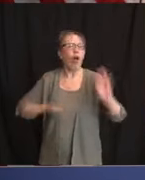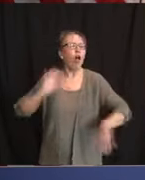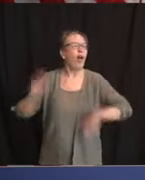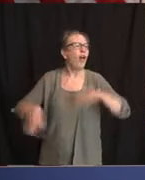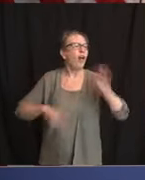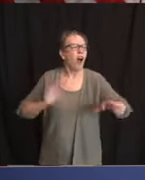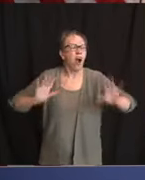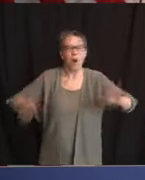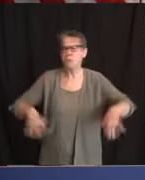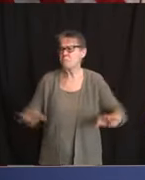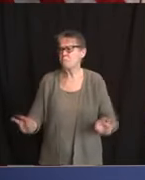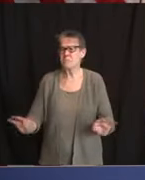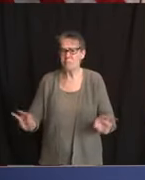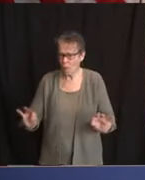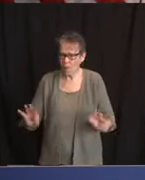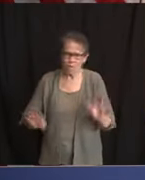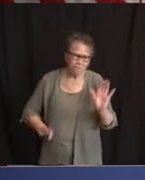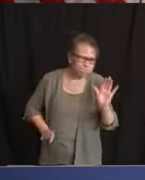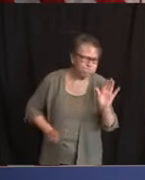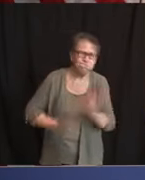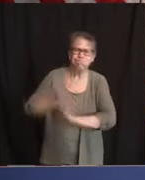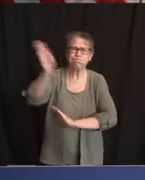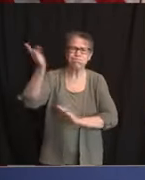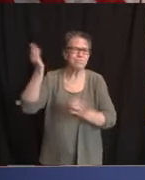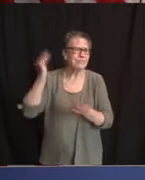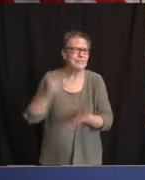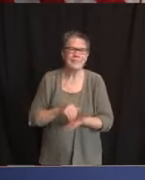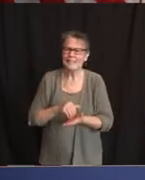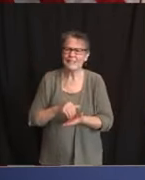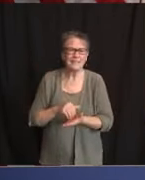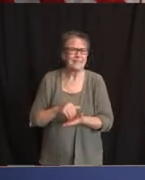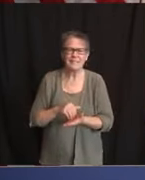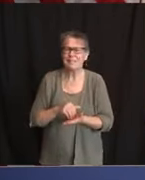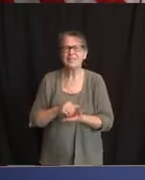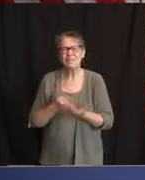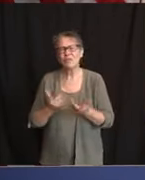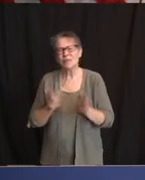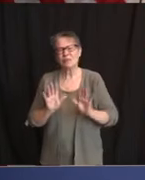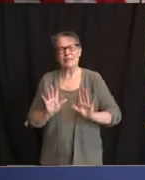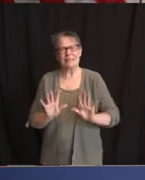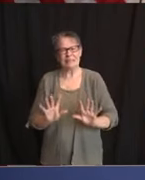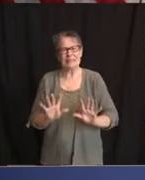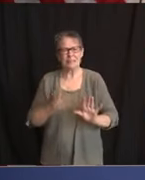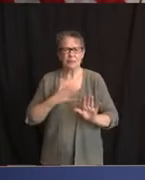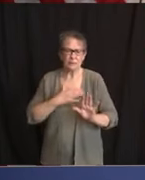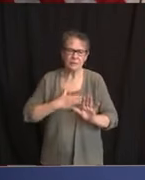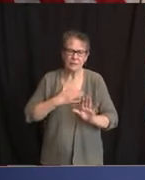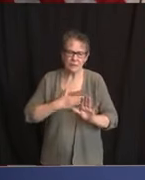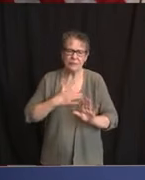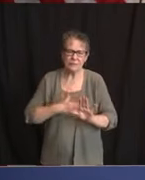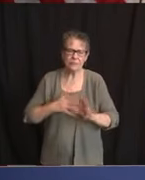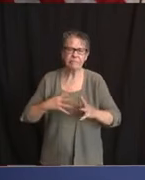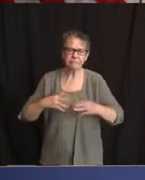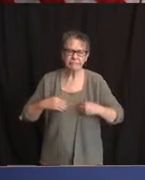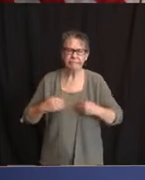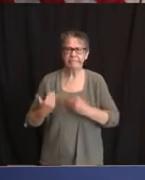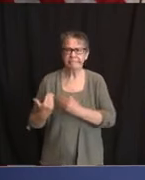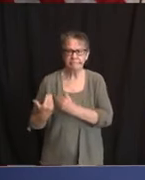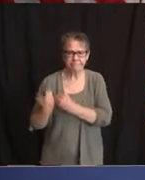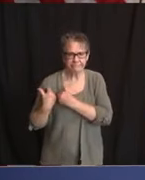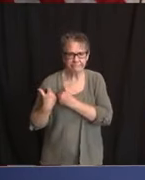later. So listen, I think we've all got to be responsible. So far, so good. We've hung in there